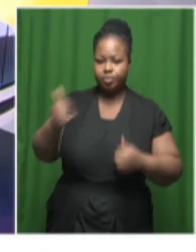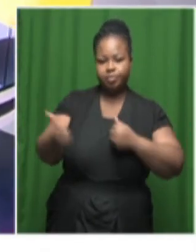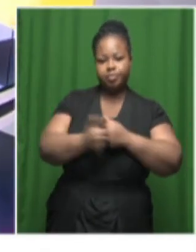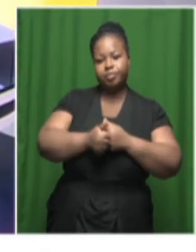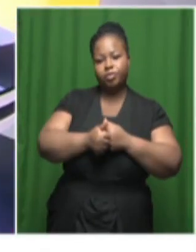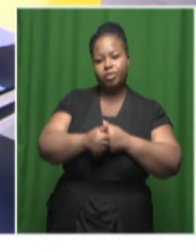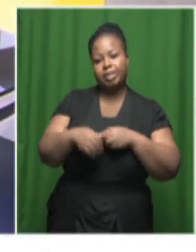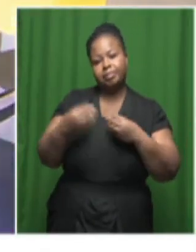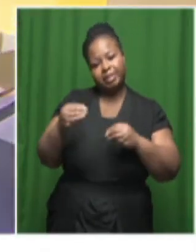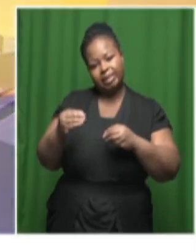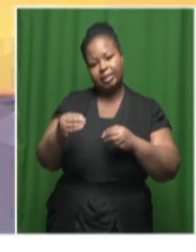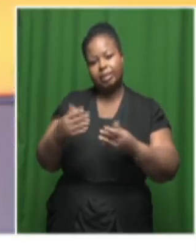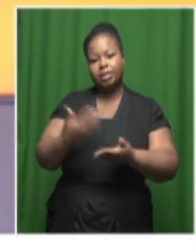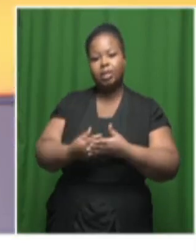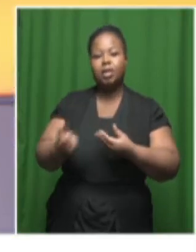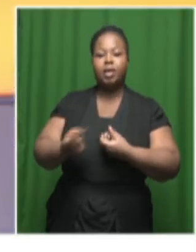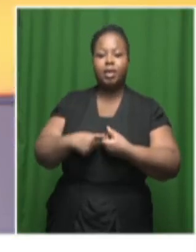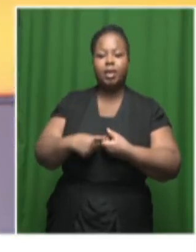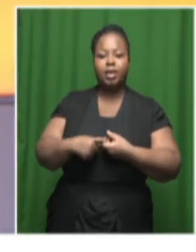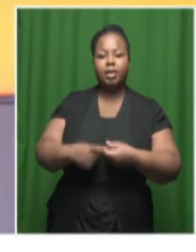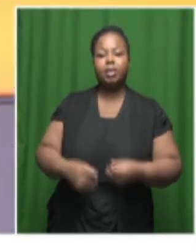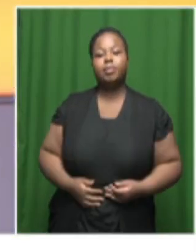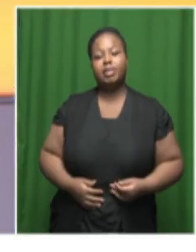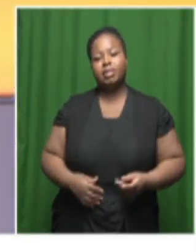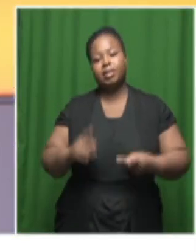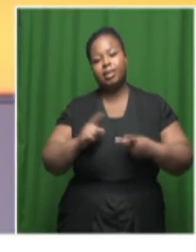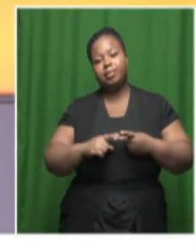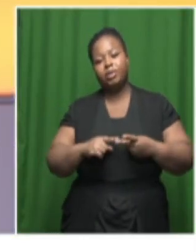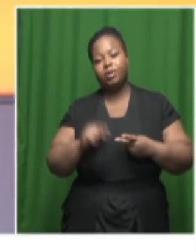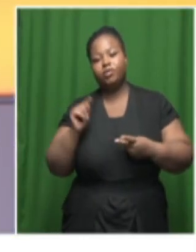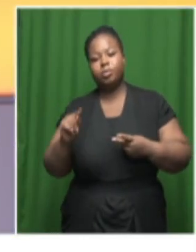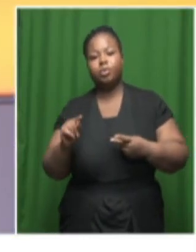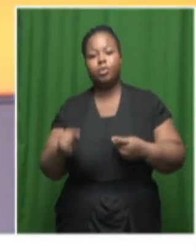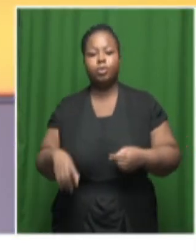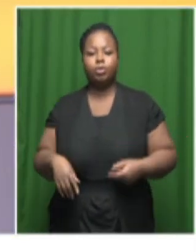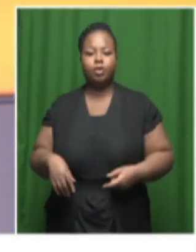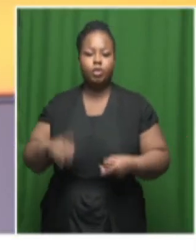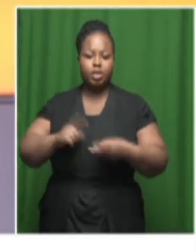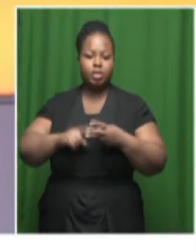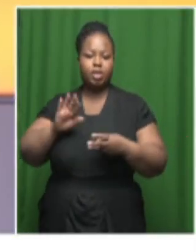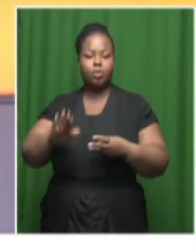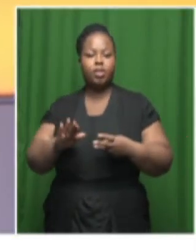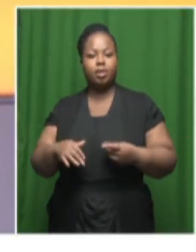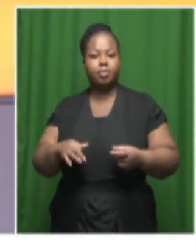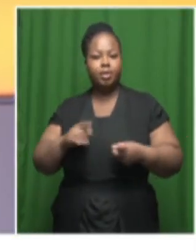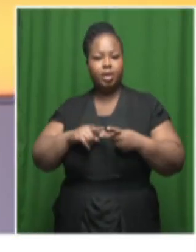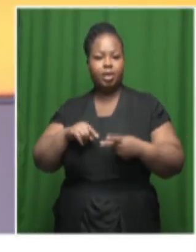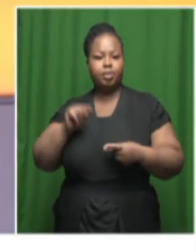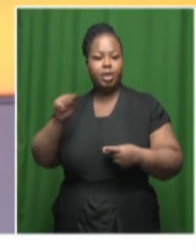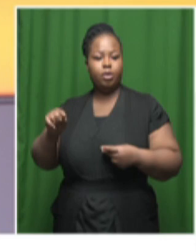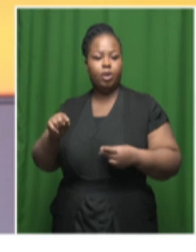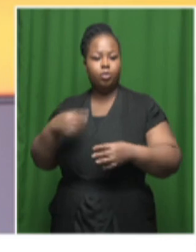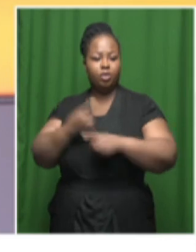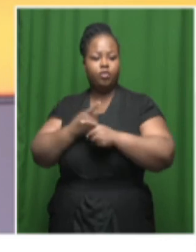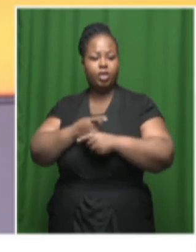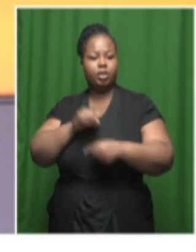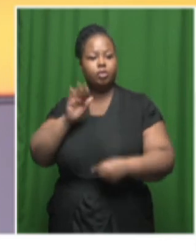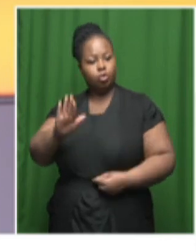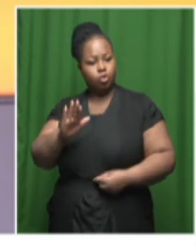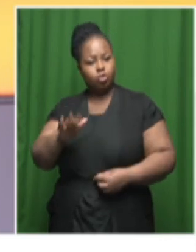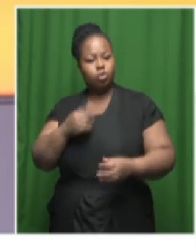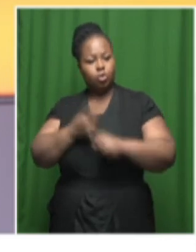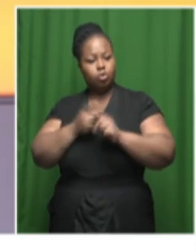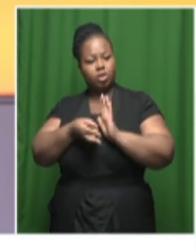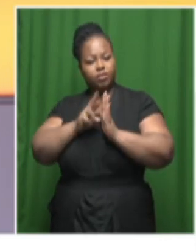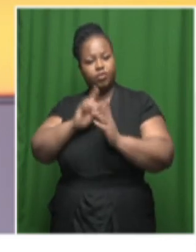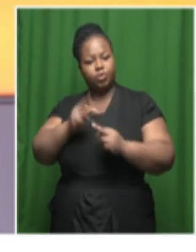partnership with business can enter. So it's an open nominations process. And we have an adjudication panel who looks at all of the nominations, reviews